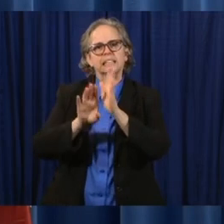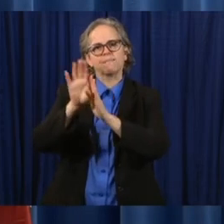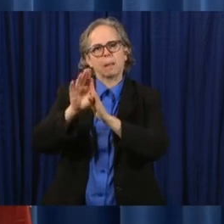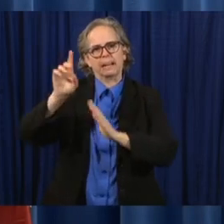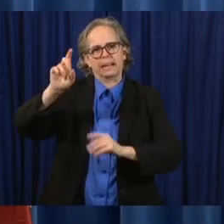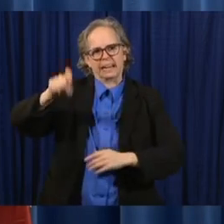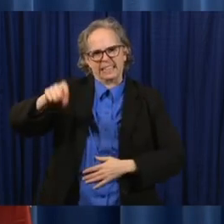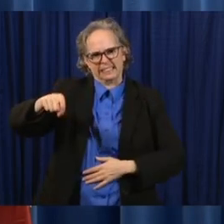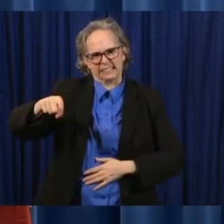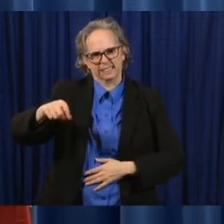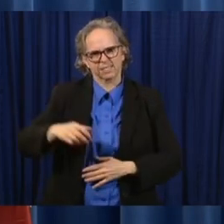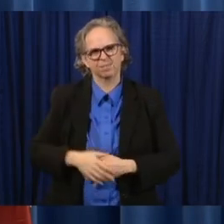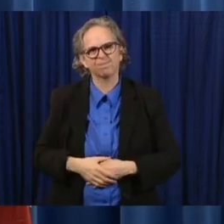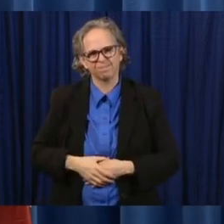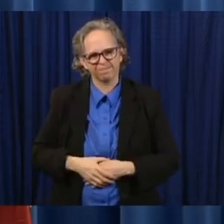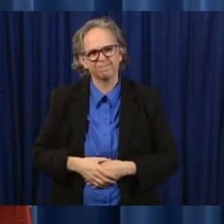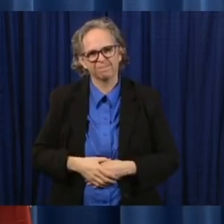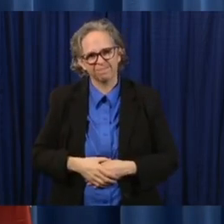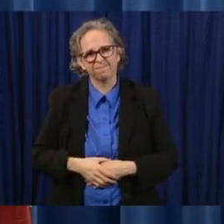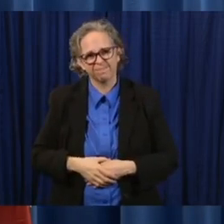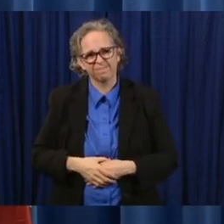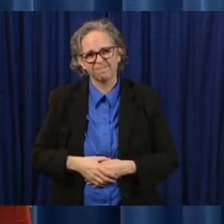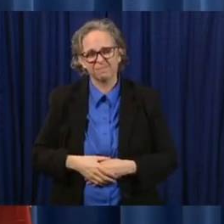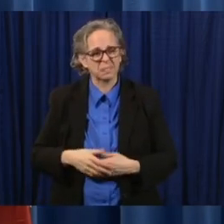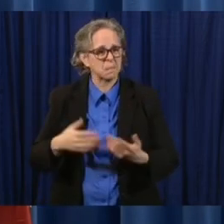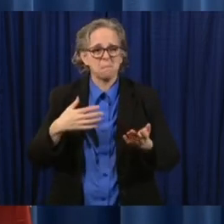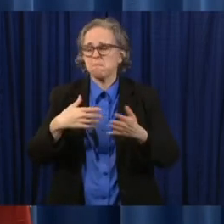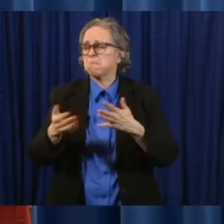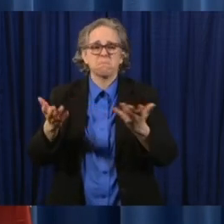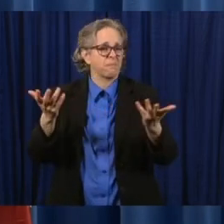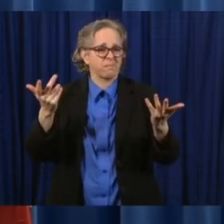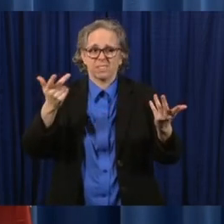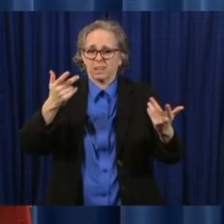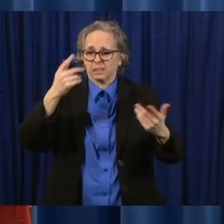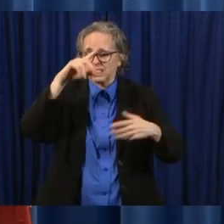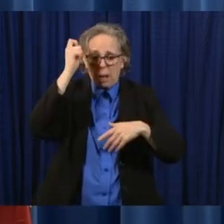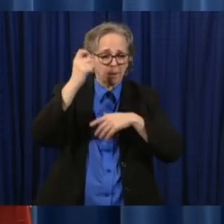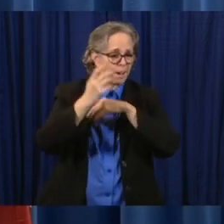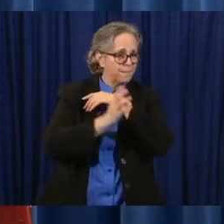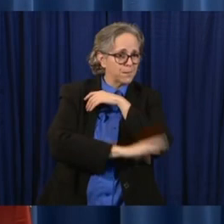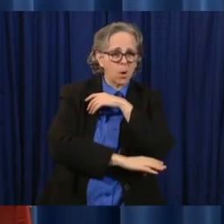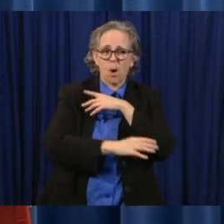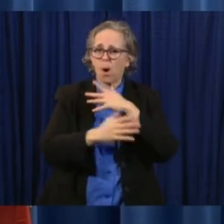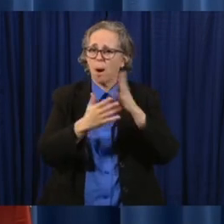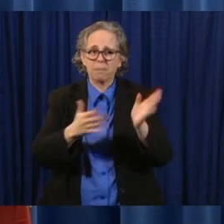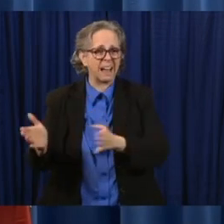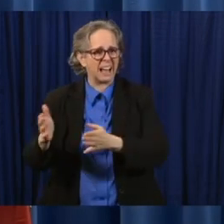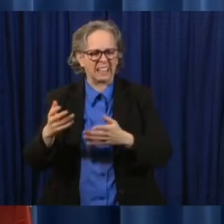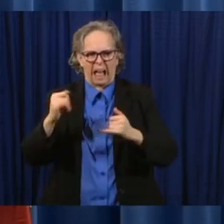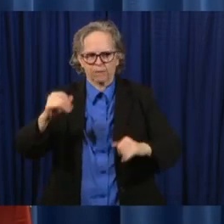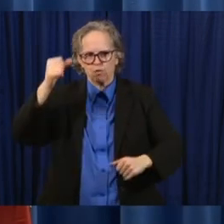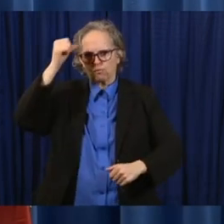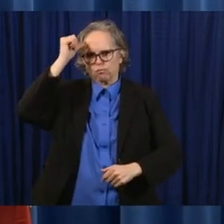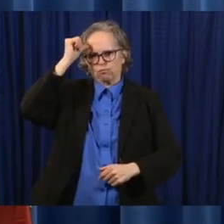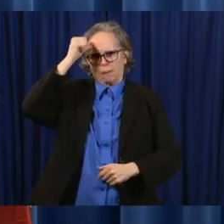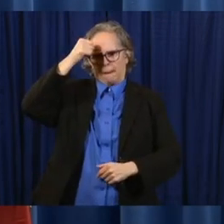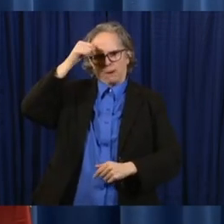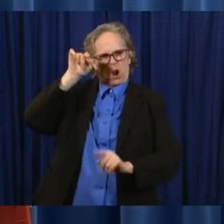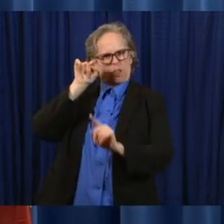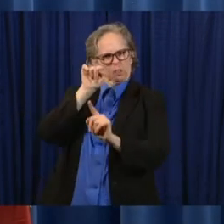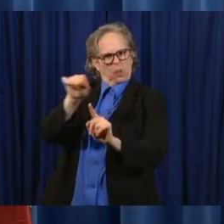whatever we do in the fall, what we do in the summer, I think that we have to remember these